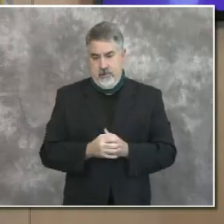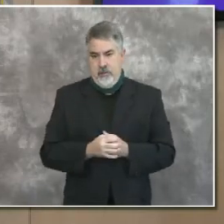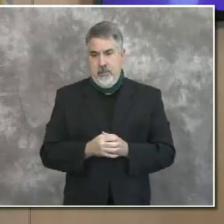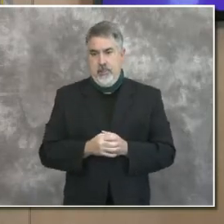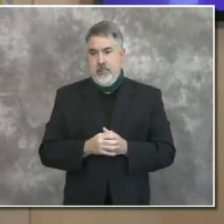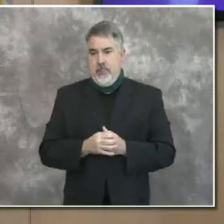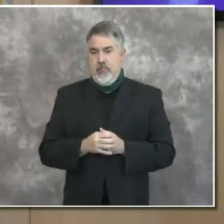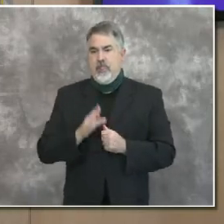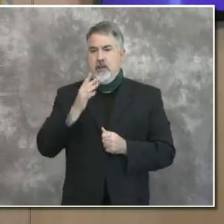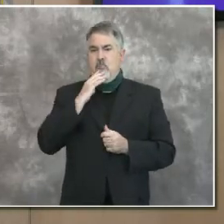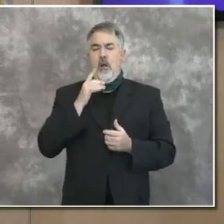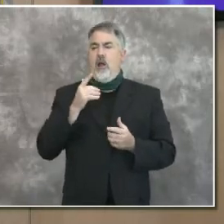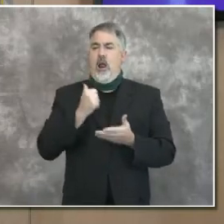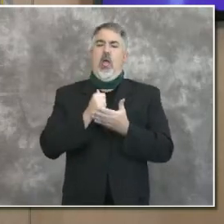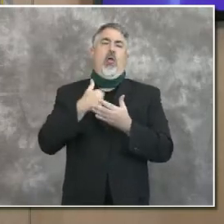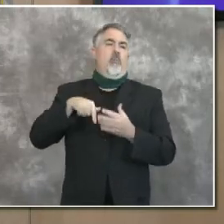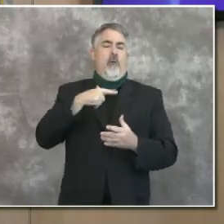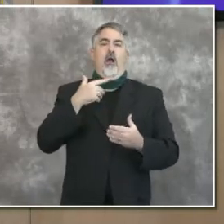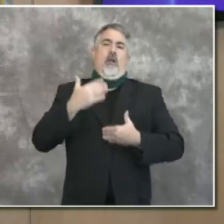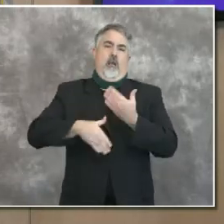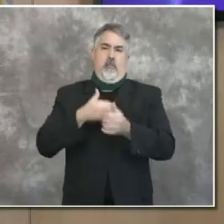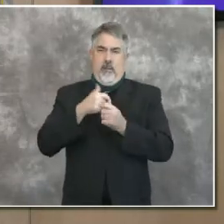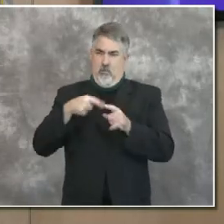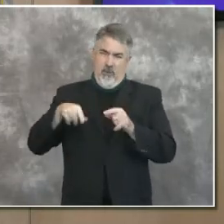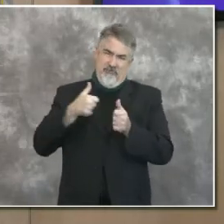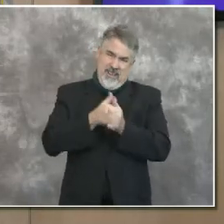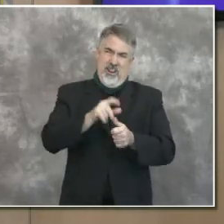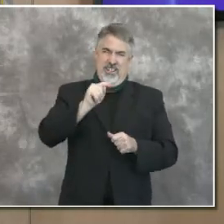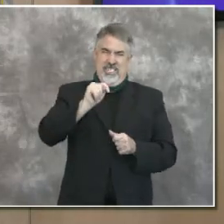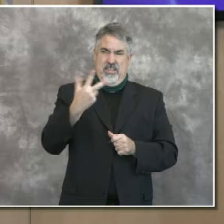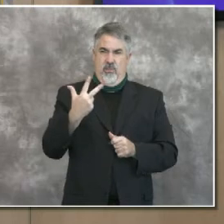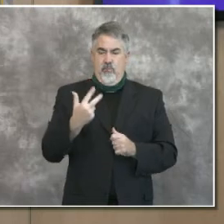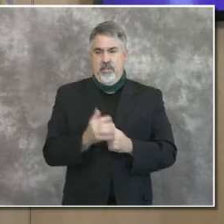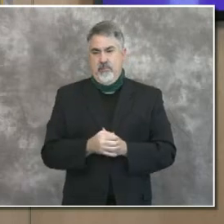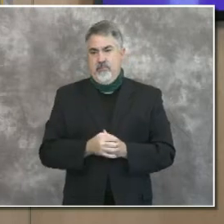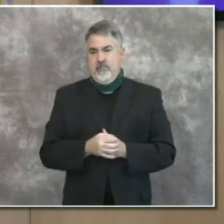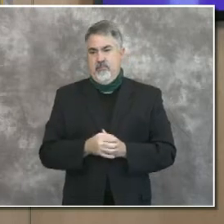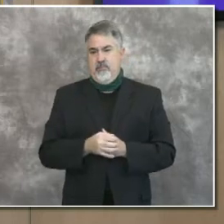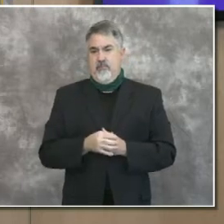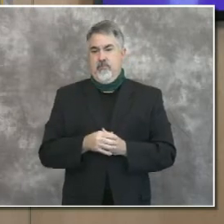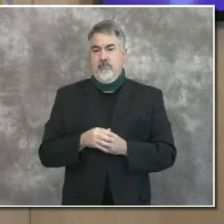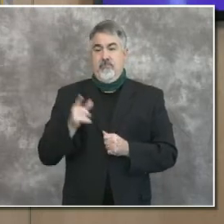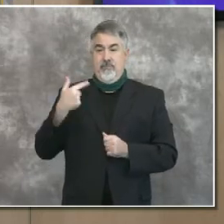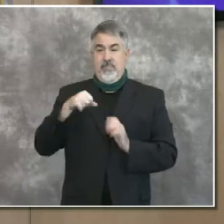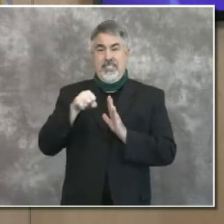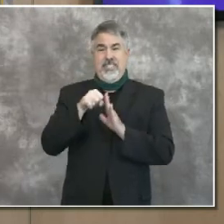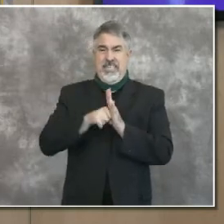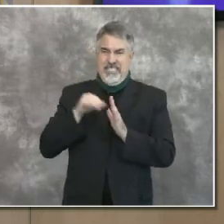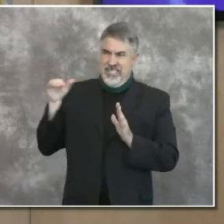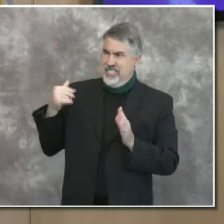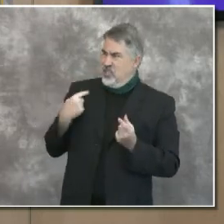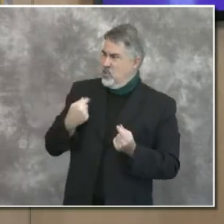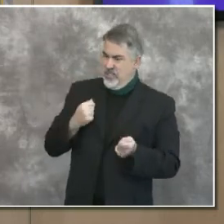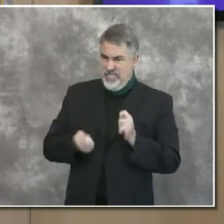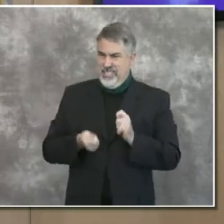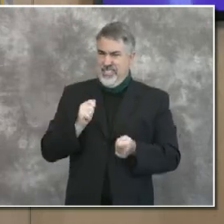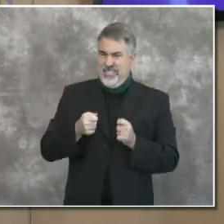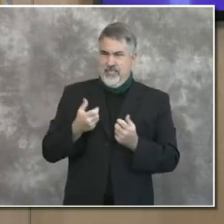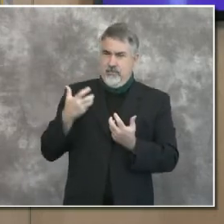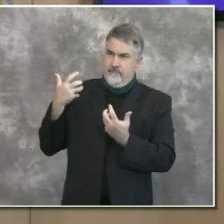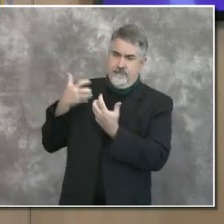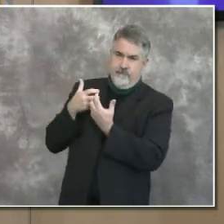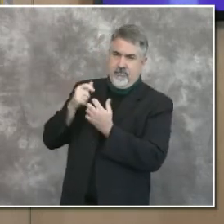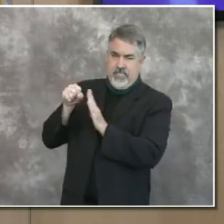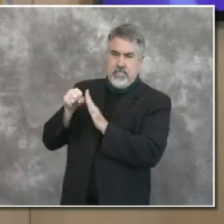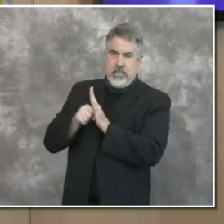phases. Another item mentioned in the state briefing was our ability to adapt, our ability to take steps to minimize